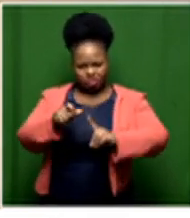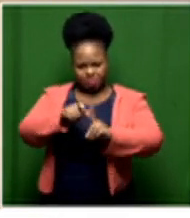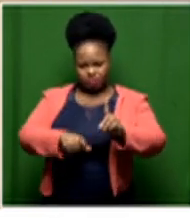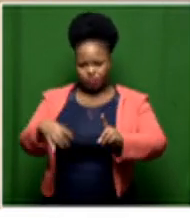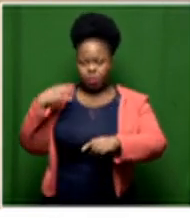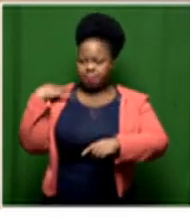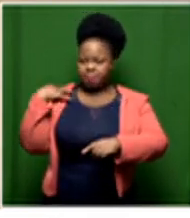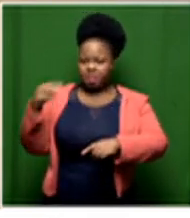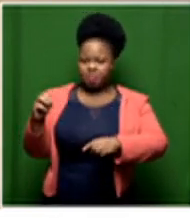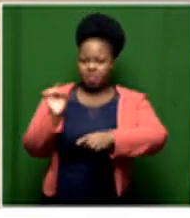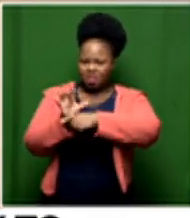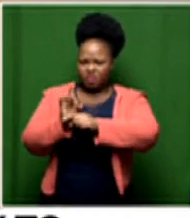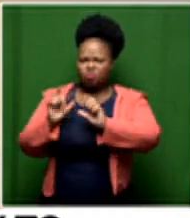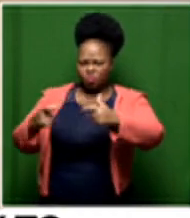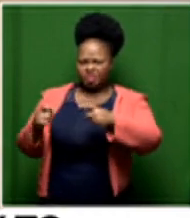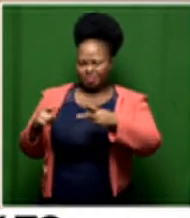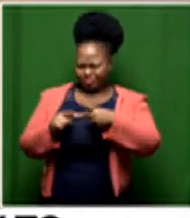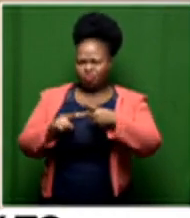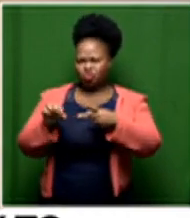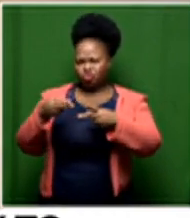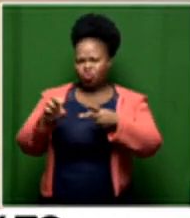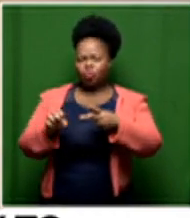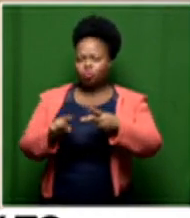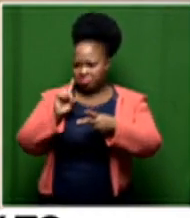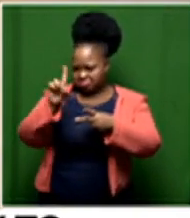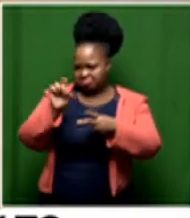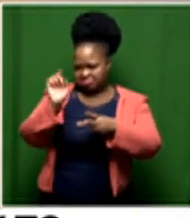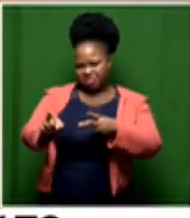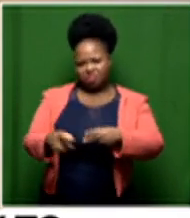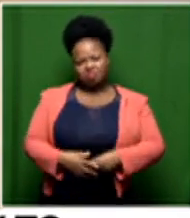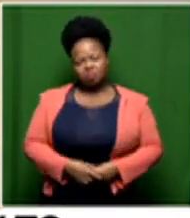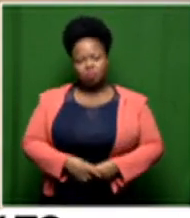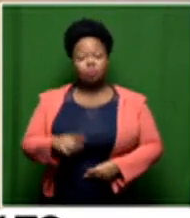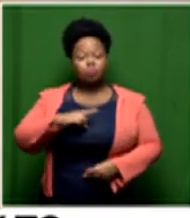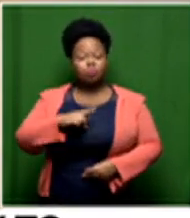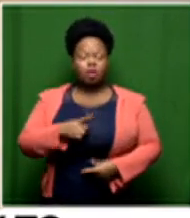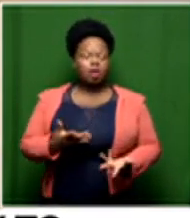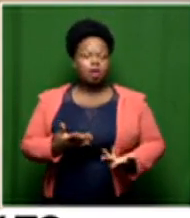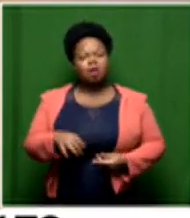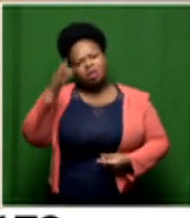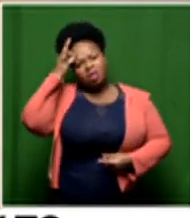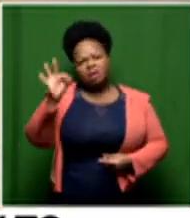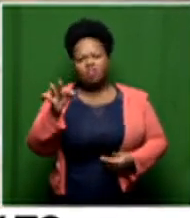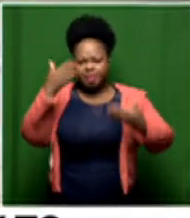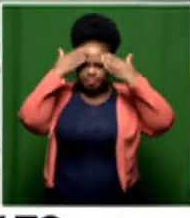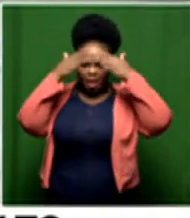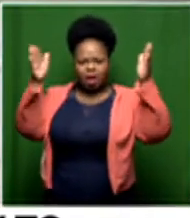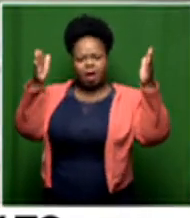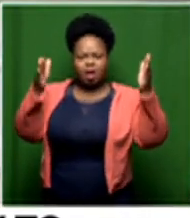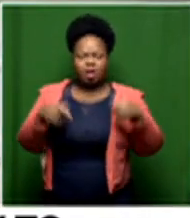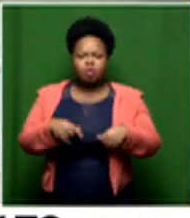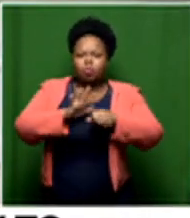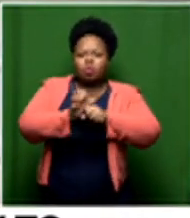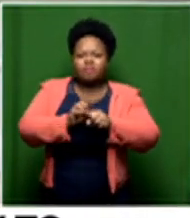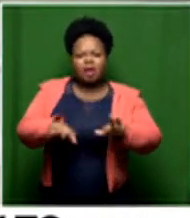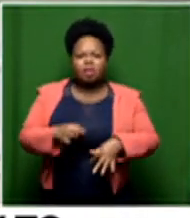Advisory Committee. The government has been very open about COVID-19 as a whole. So why